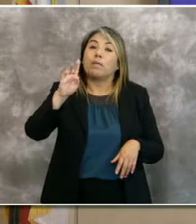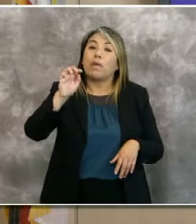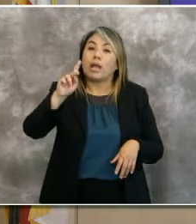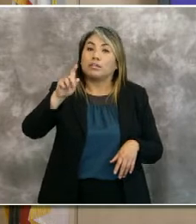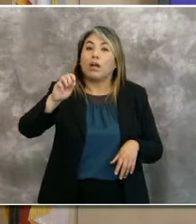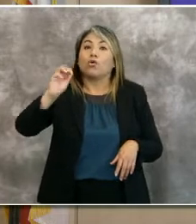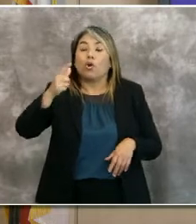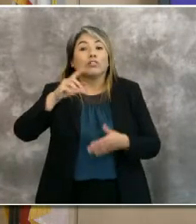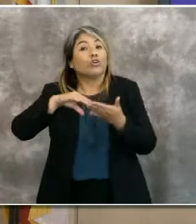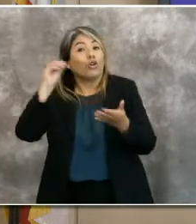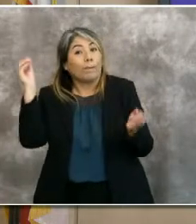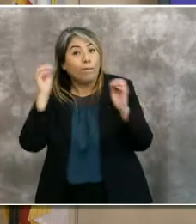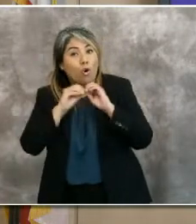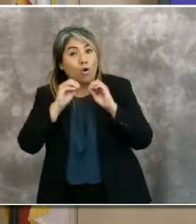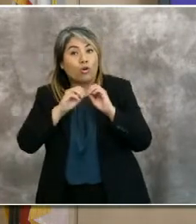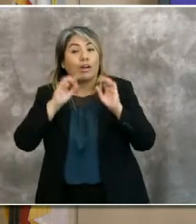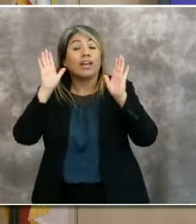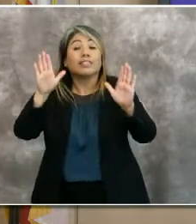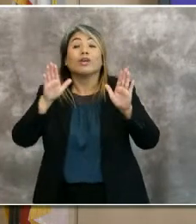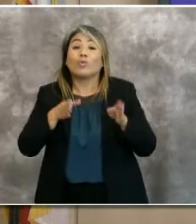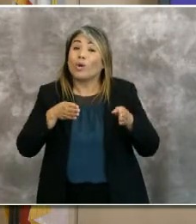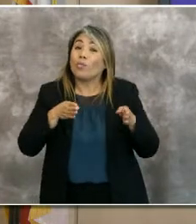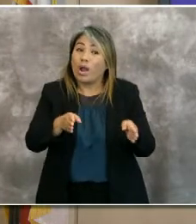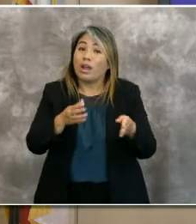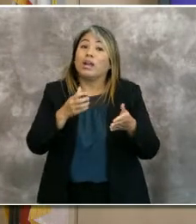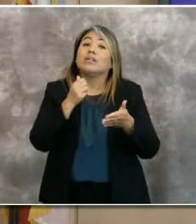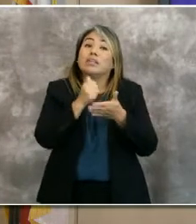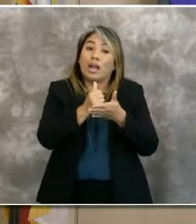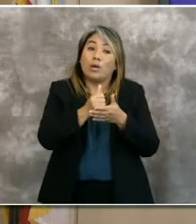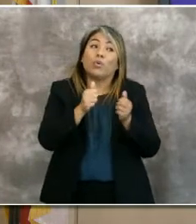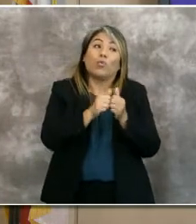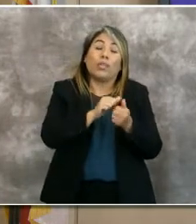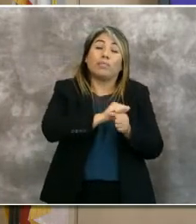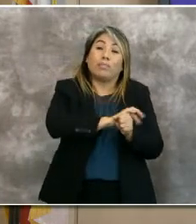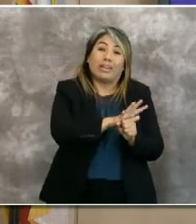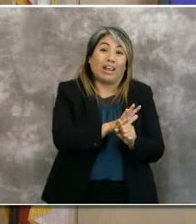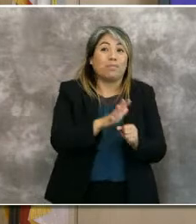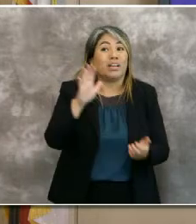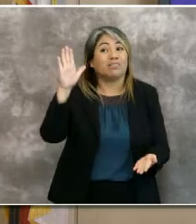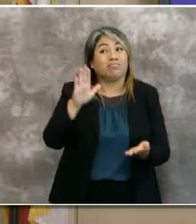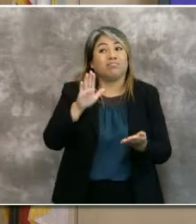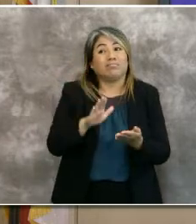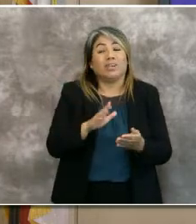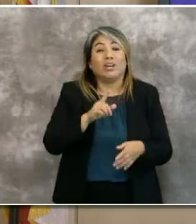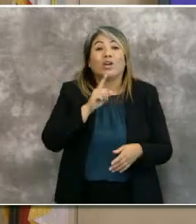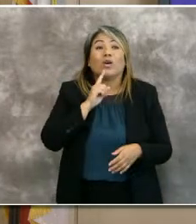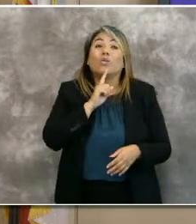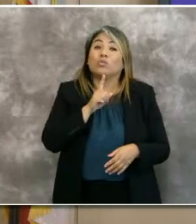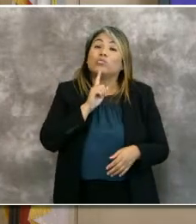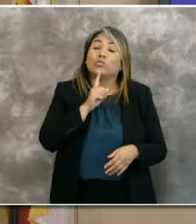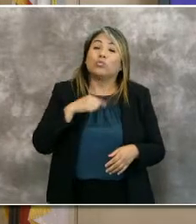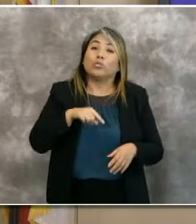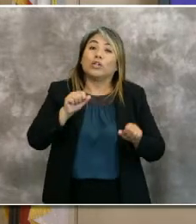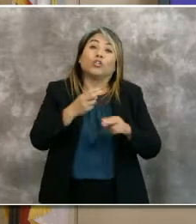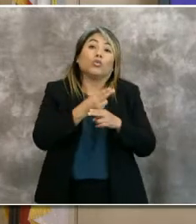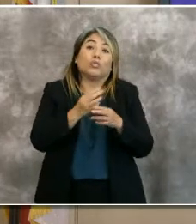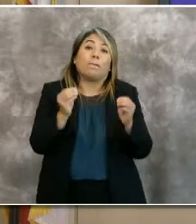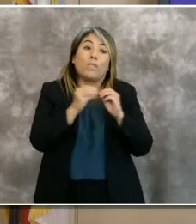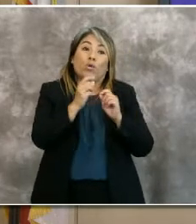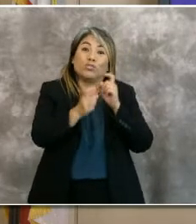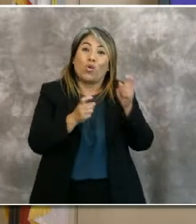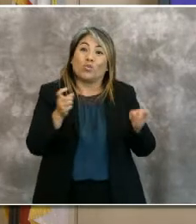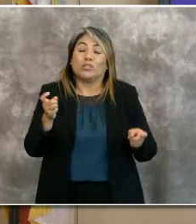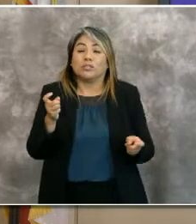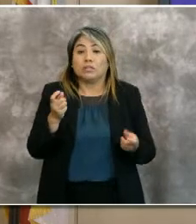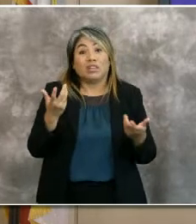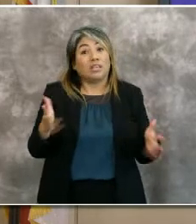more. It's a great way to help in this pandemic, and we could certainly use more donors. That's it for today. We'll see